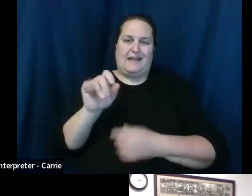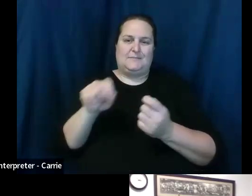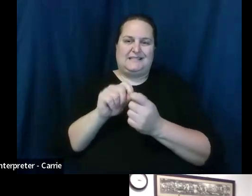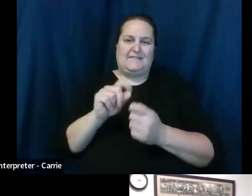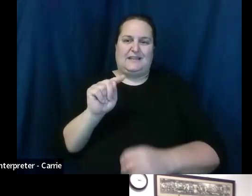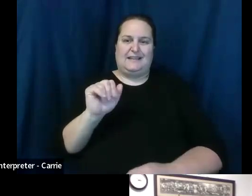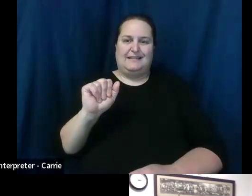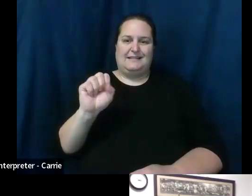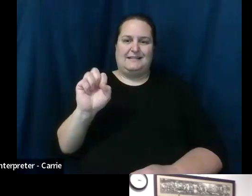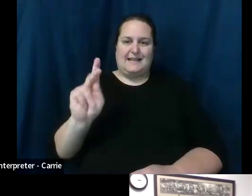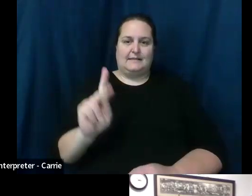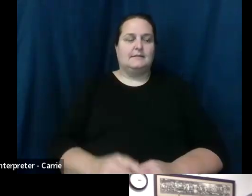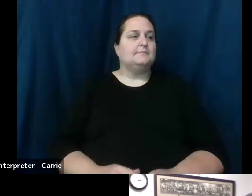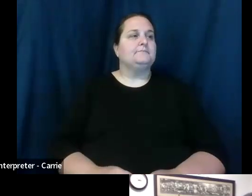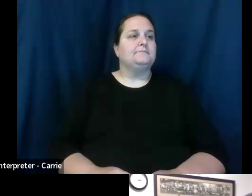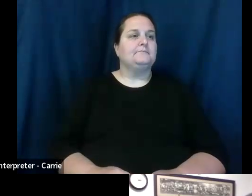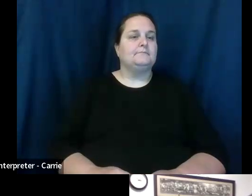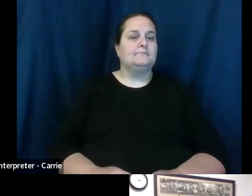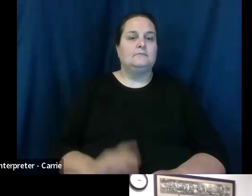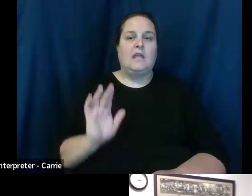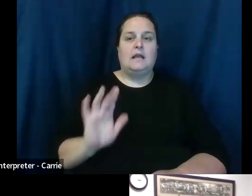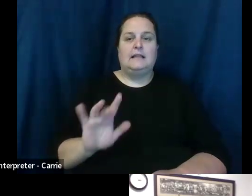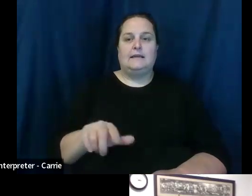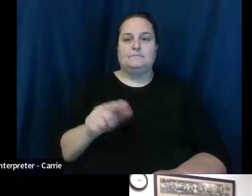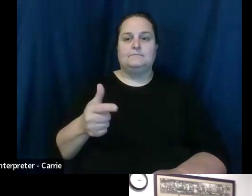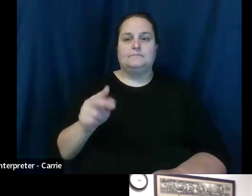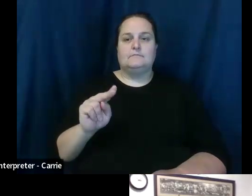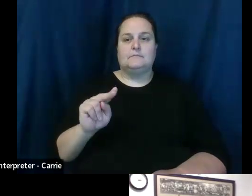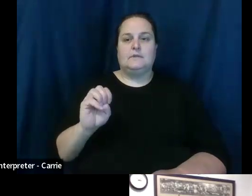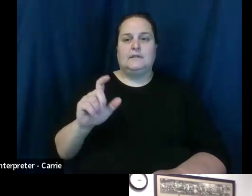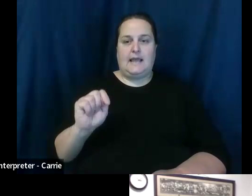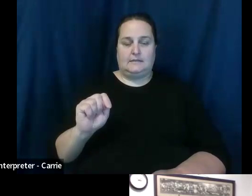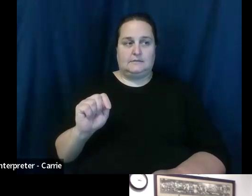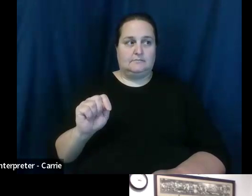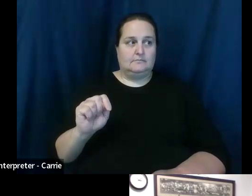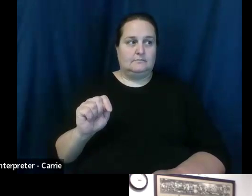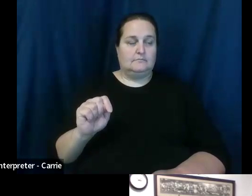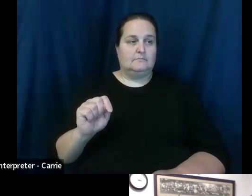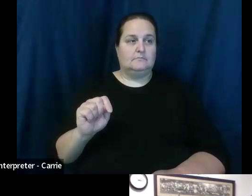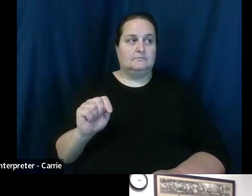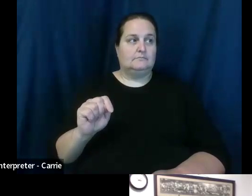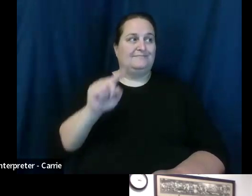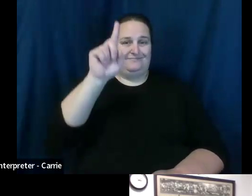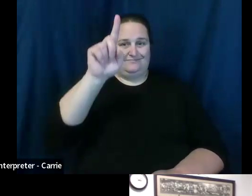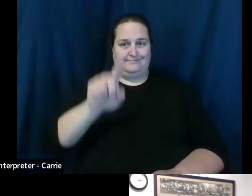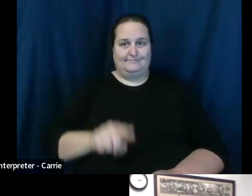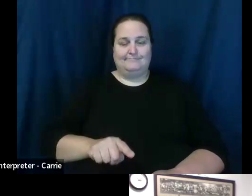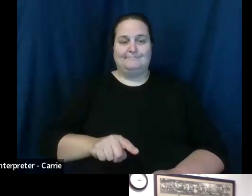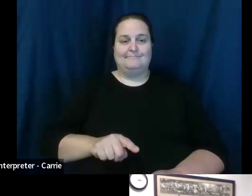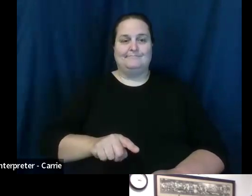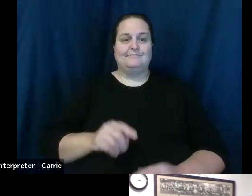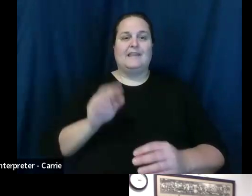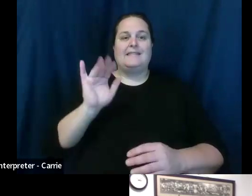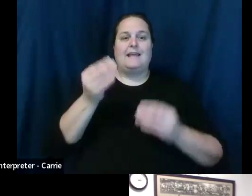once you click next, you will have the first page, which will have some information for